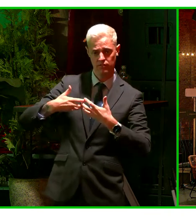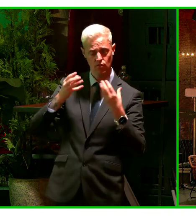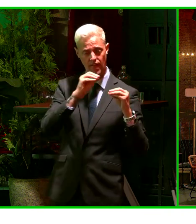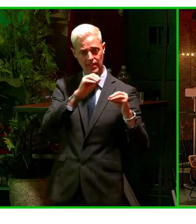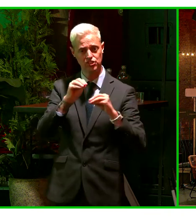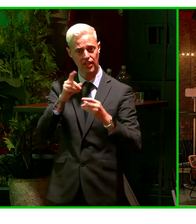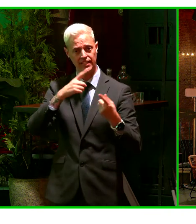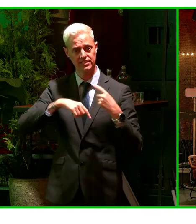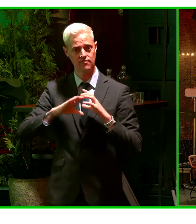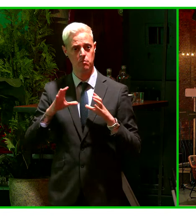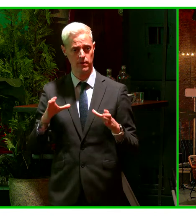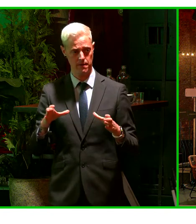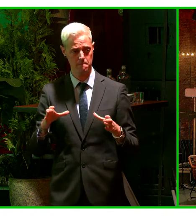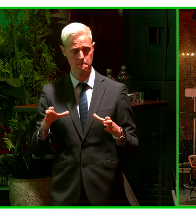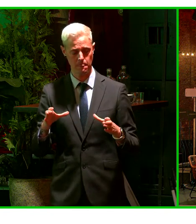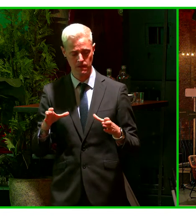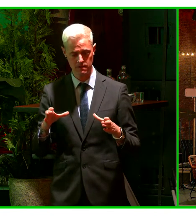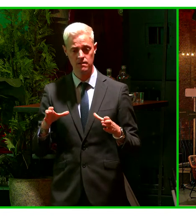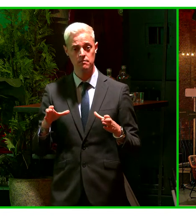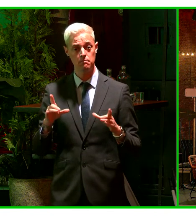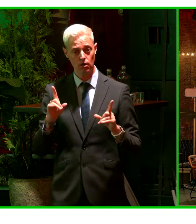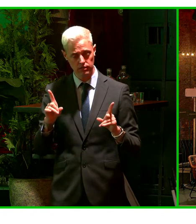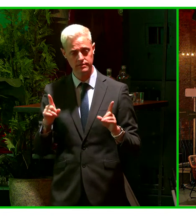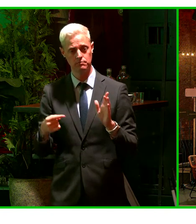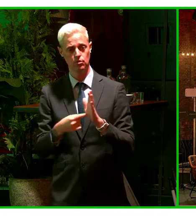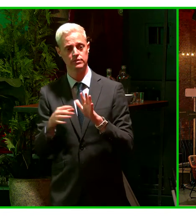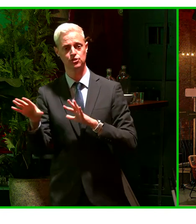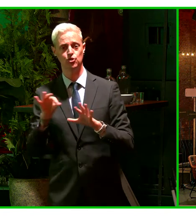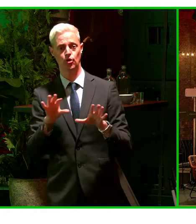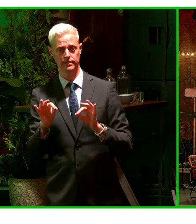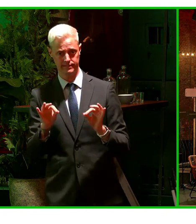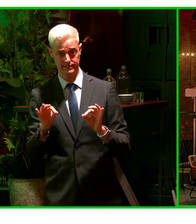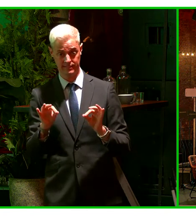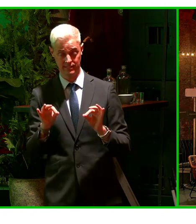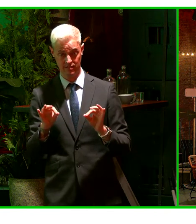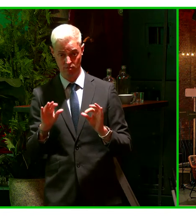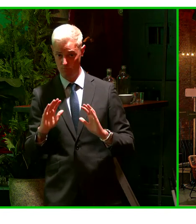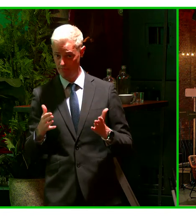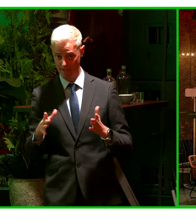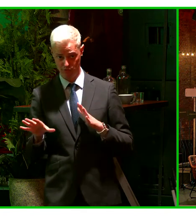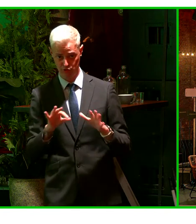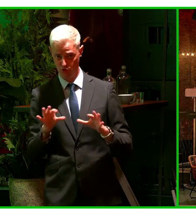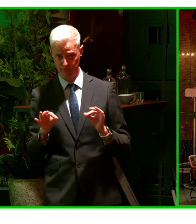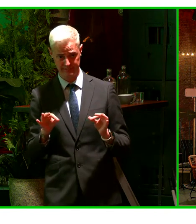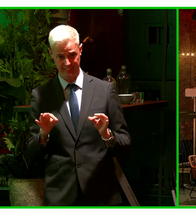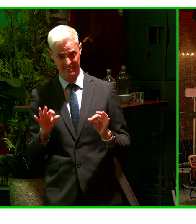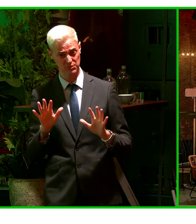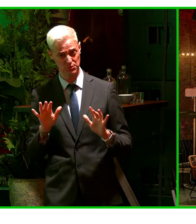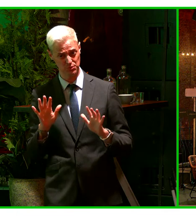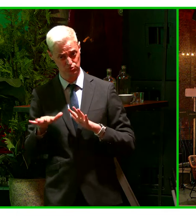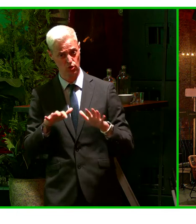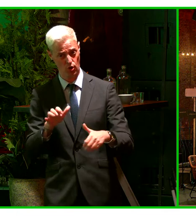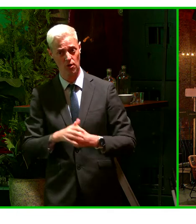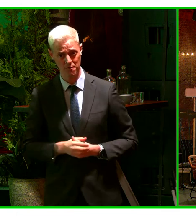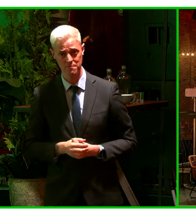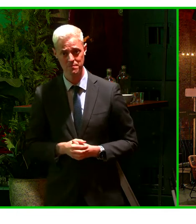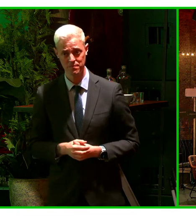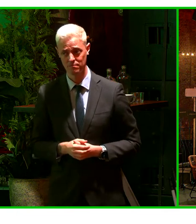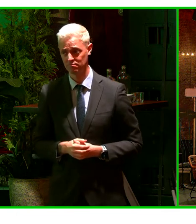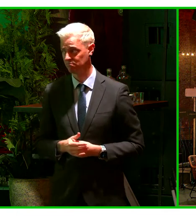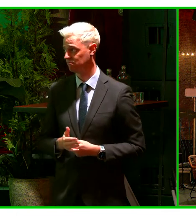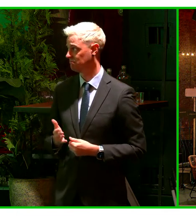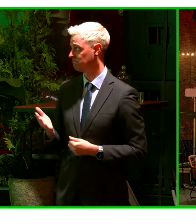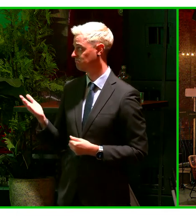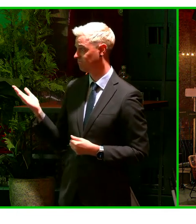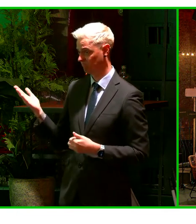it is about education and choice. And if we don't get that bit right, then we're going to really struggle. Absolutely.